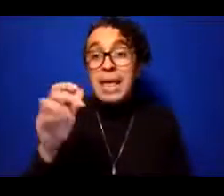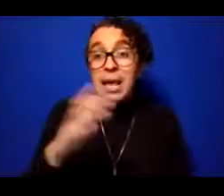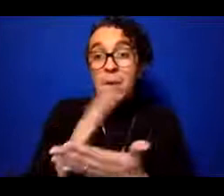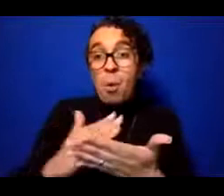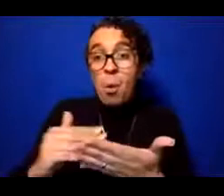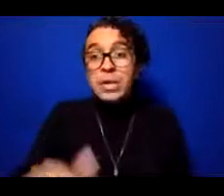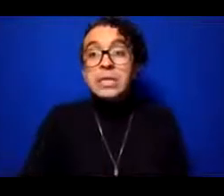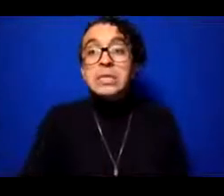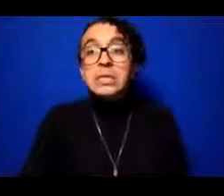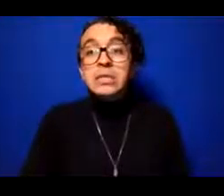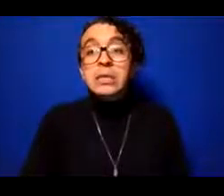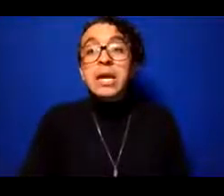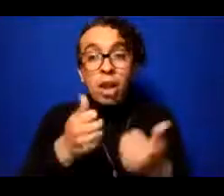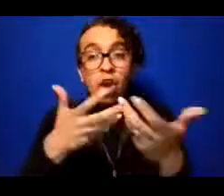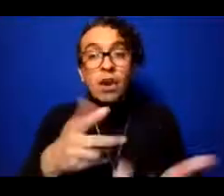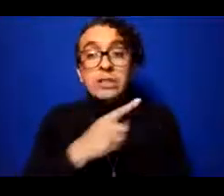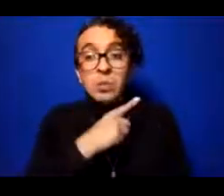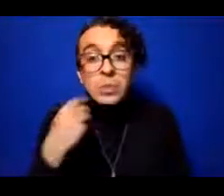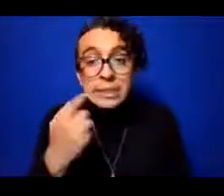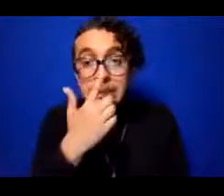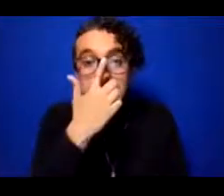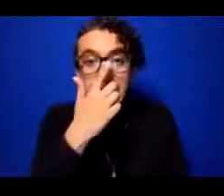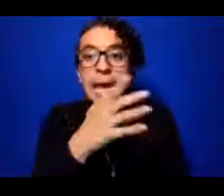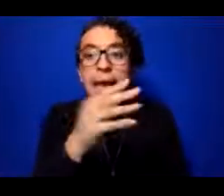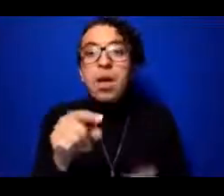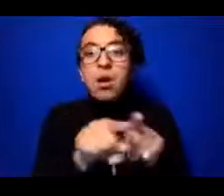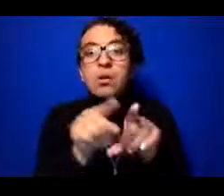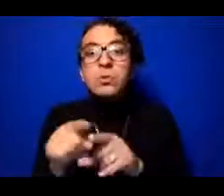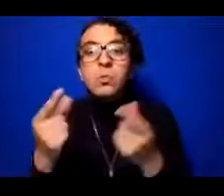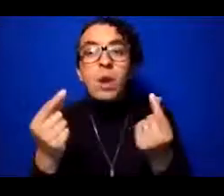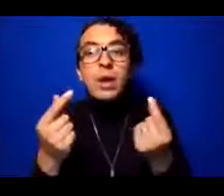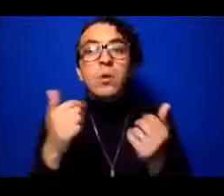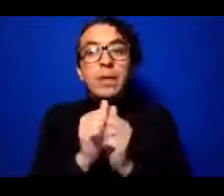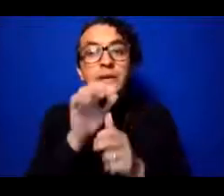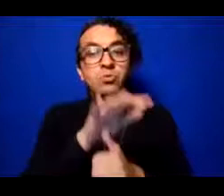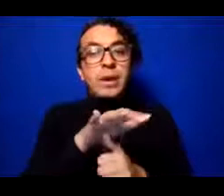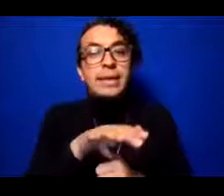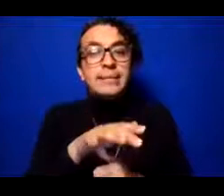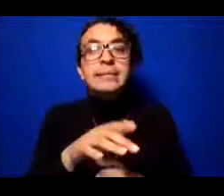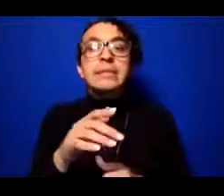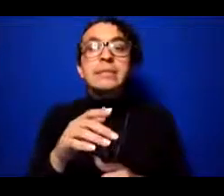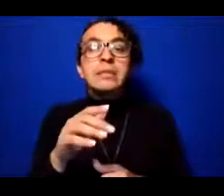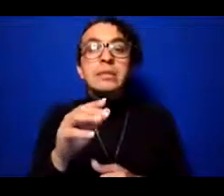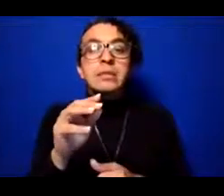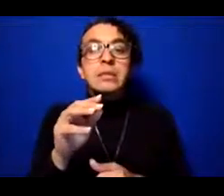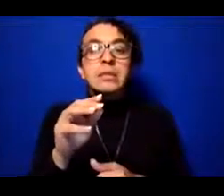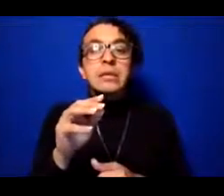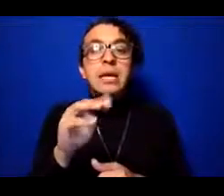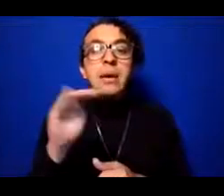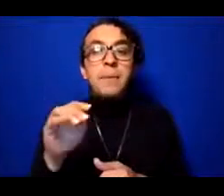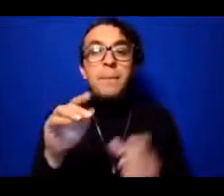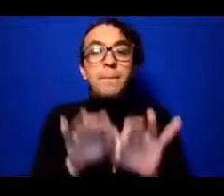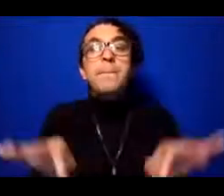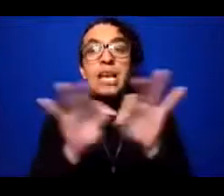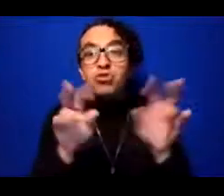bring your child at risk. And then kind of what I talked about was stress and any major transitions can also